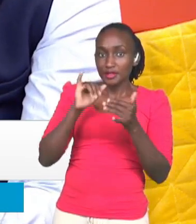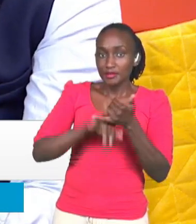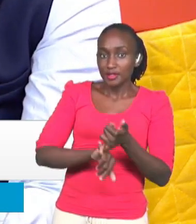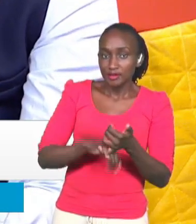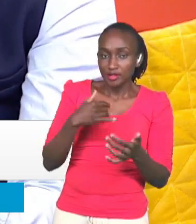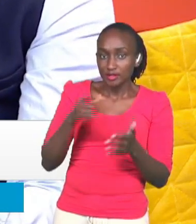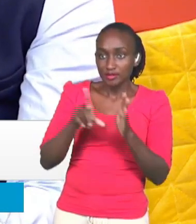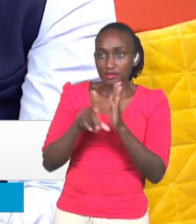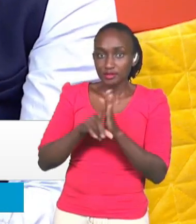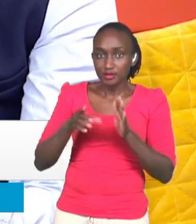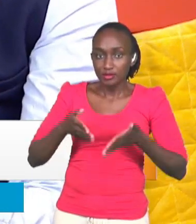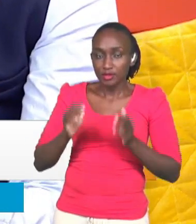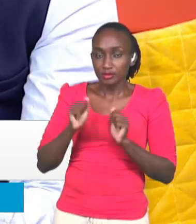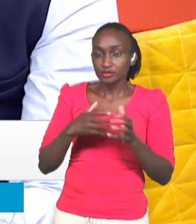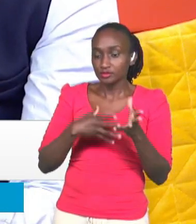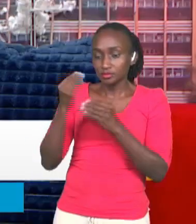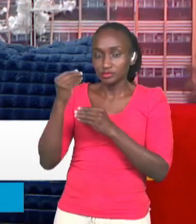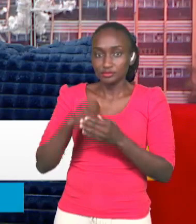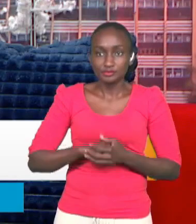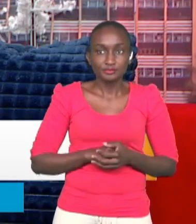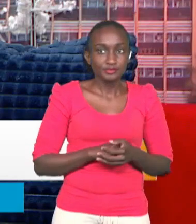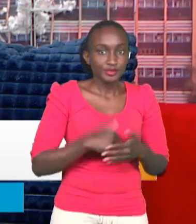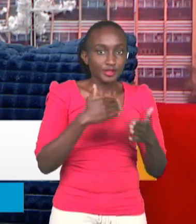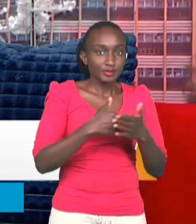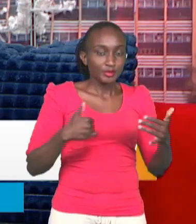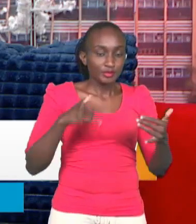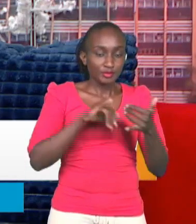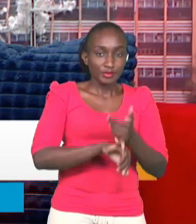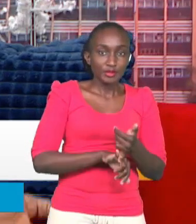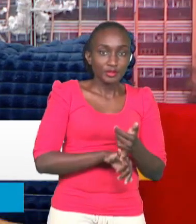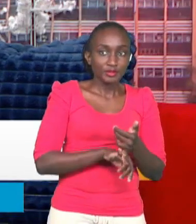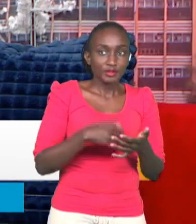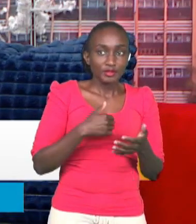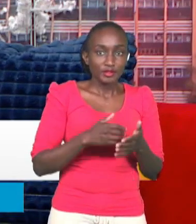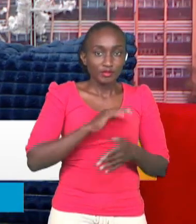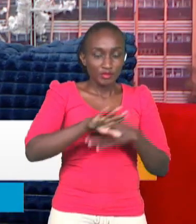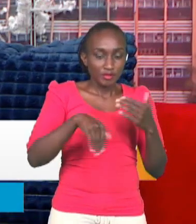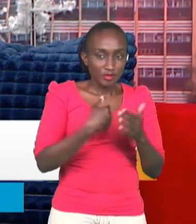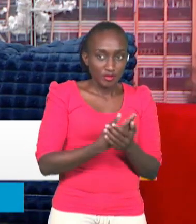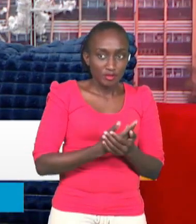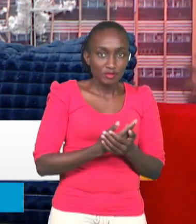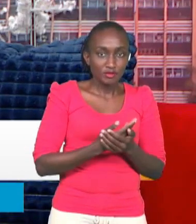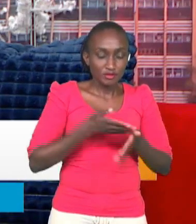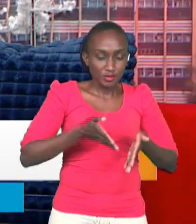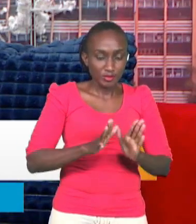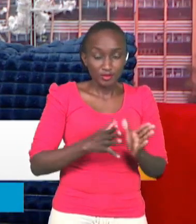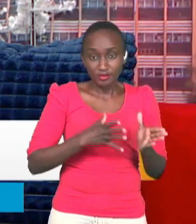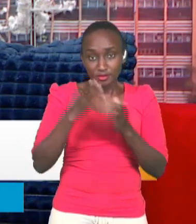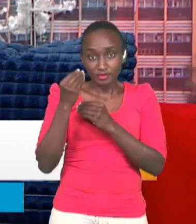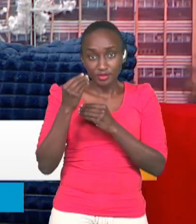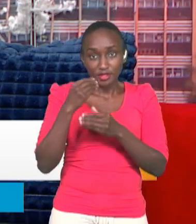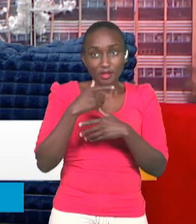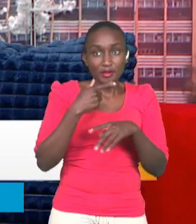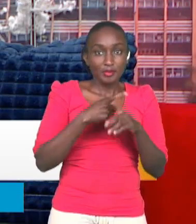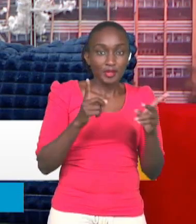legal way I can escape from this now? Before you get married, there's always all the avenues of escaping that kind of arrangement.